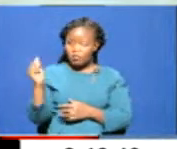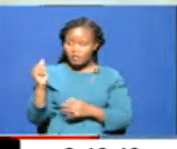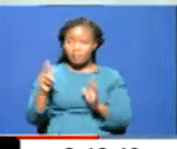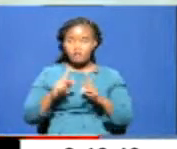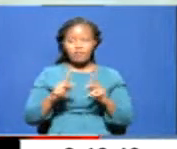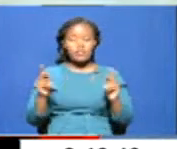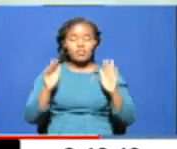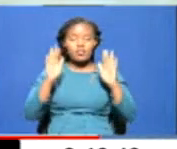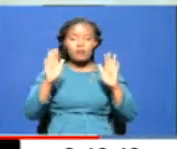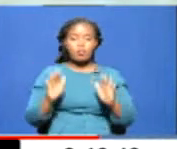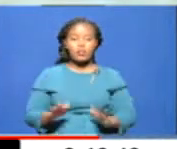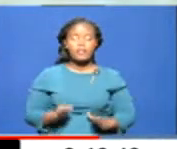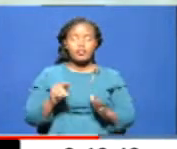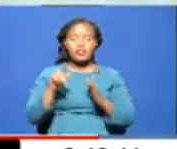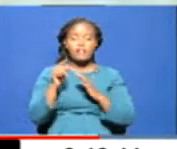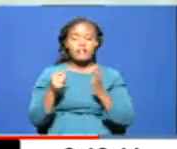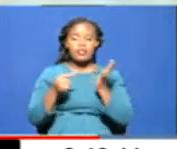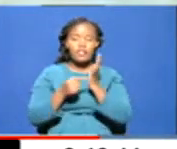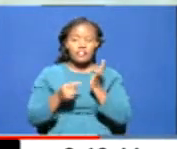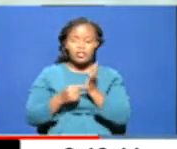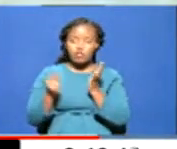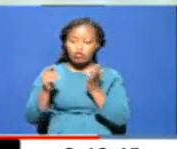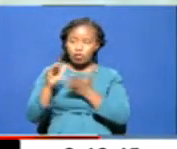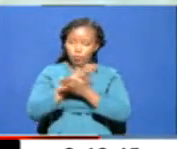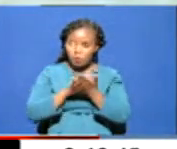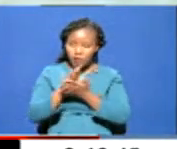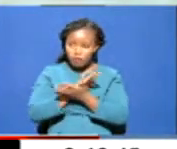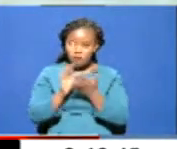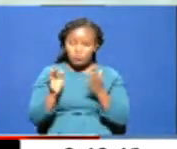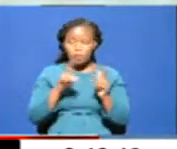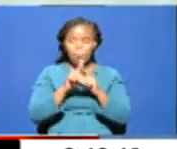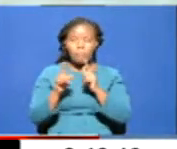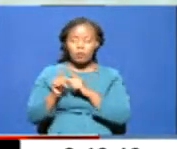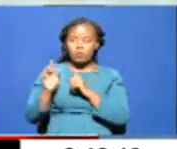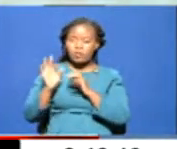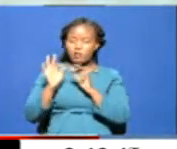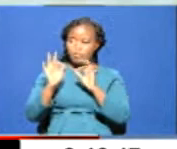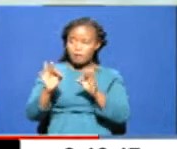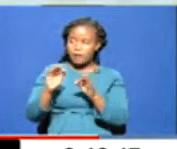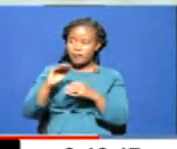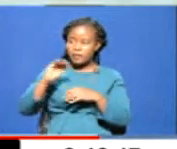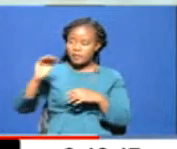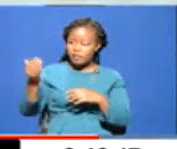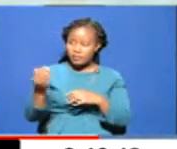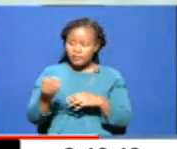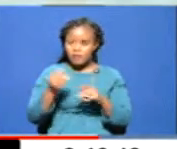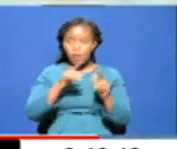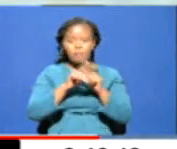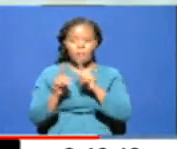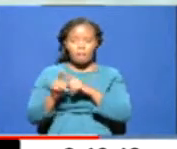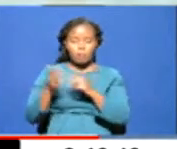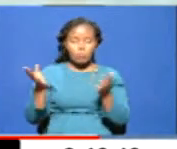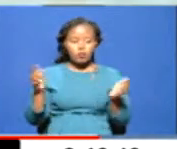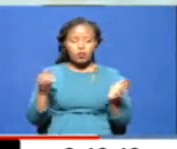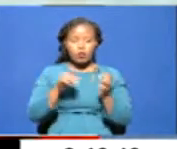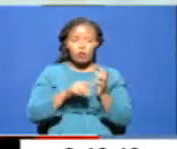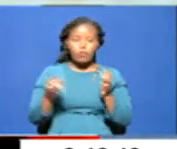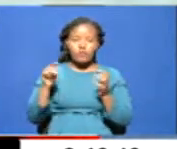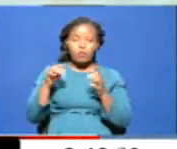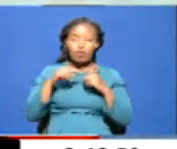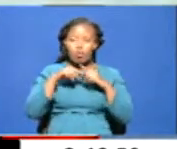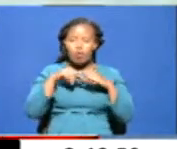digital platform as Konsa Technopolis as a smart city. Secondly, we will host the